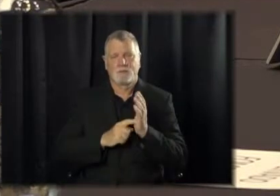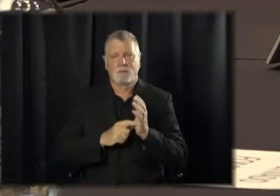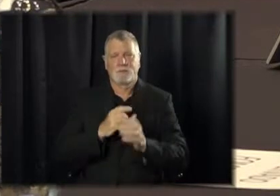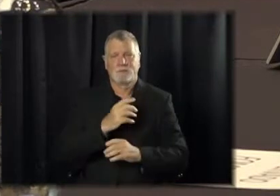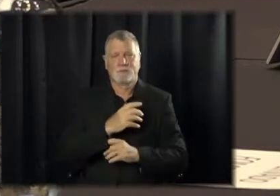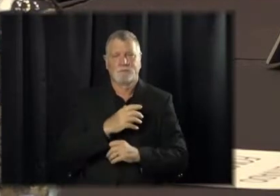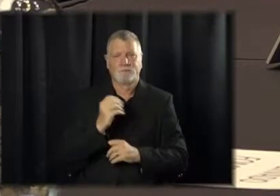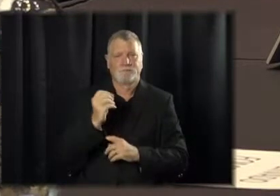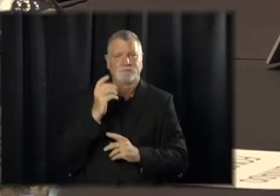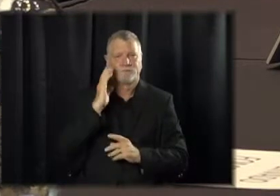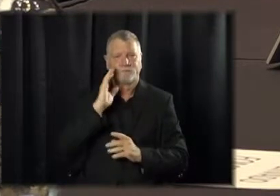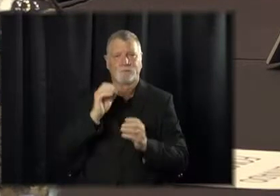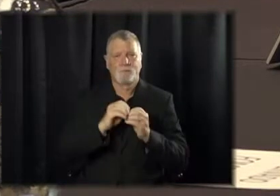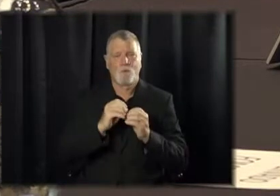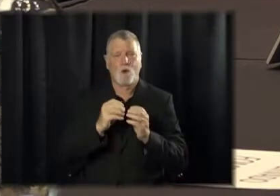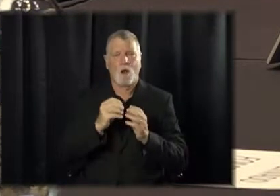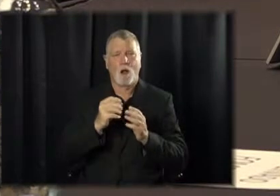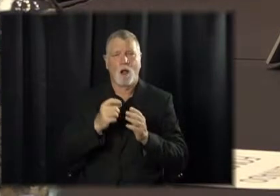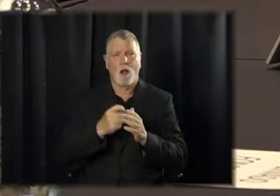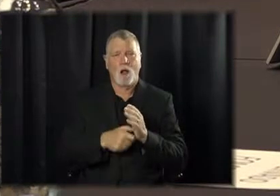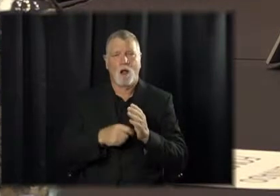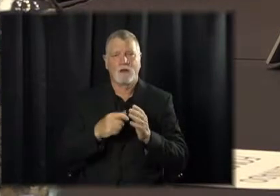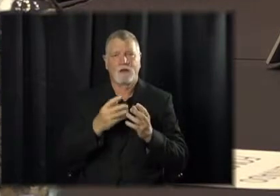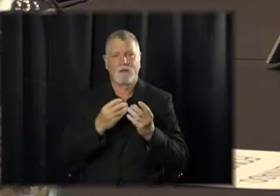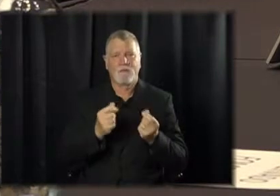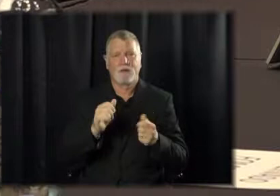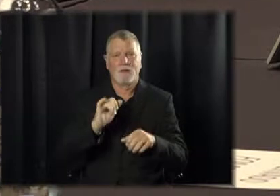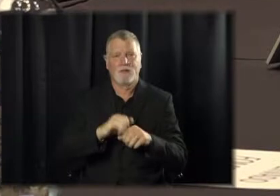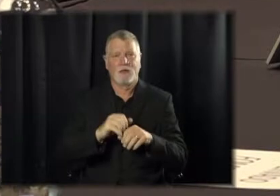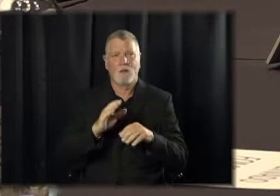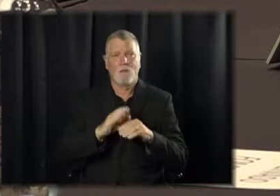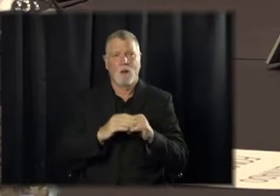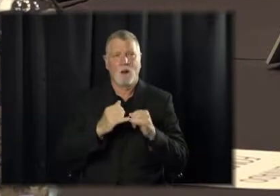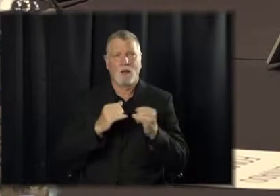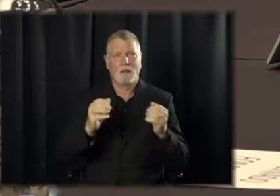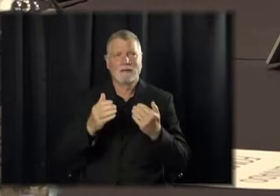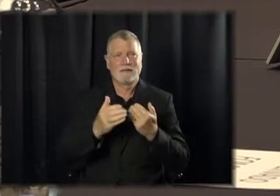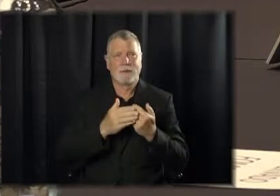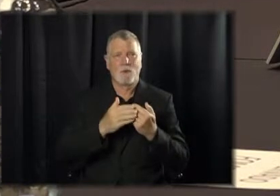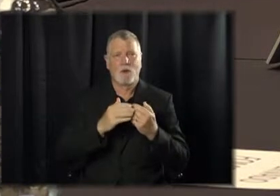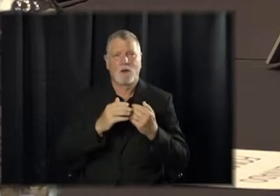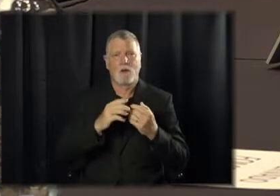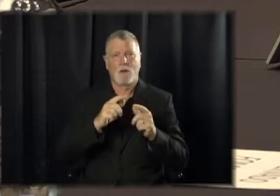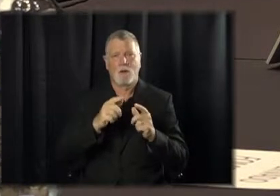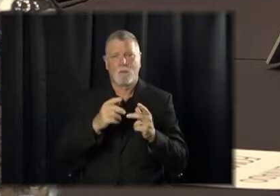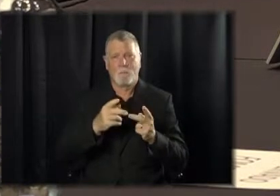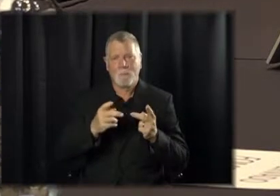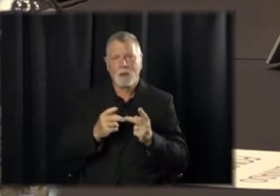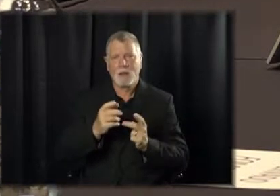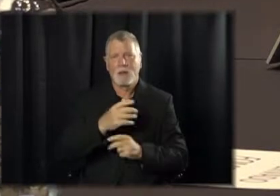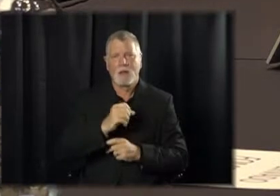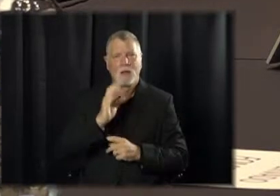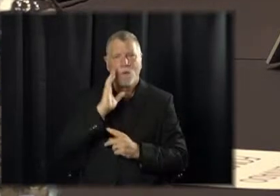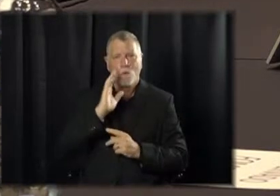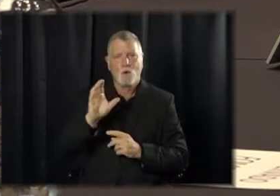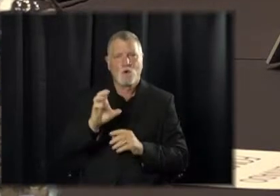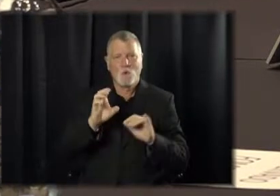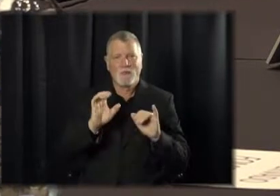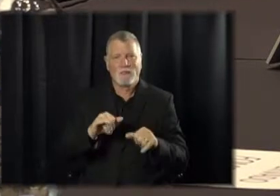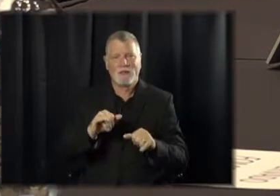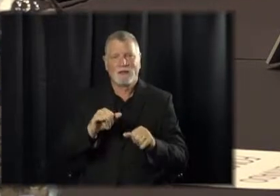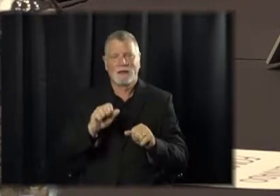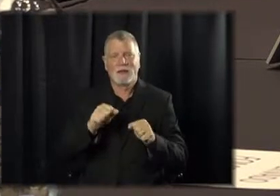transmission line would be more cost-effective than building a new line in a similar location, and doing so would allow for